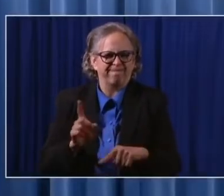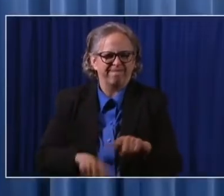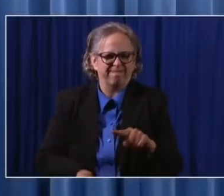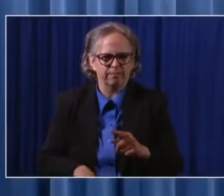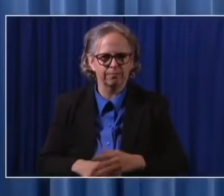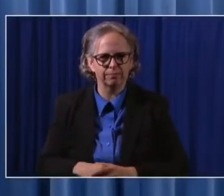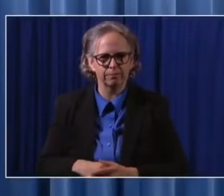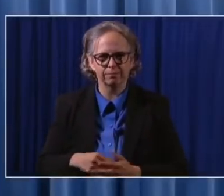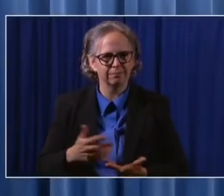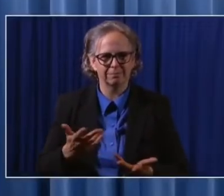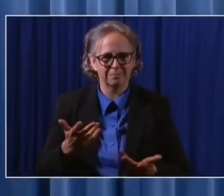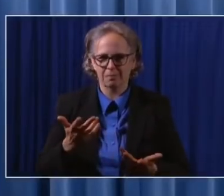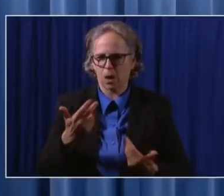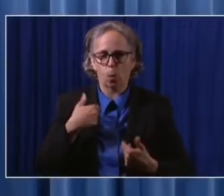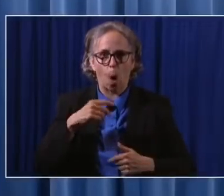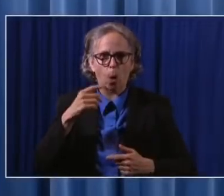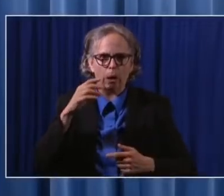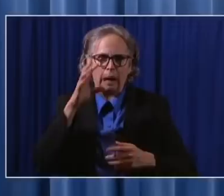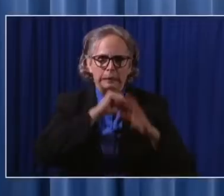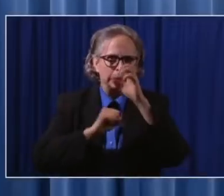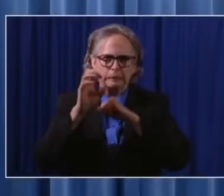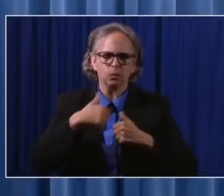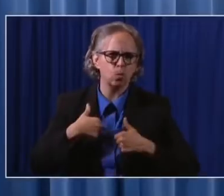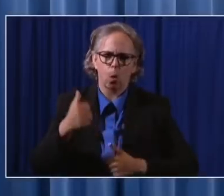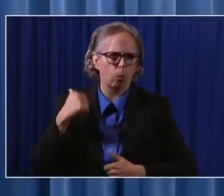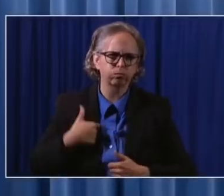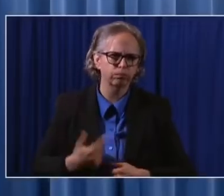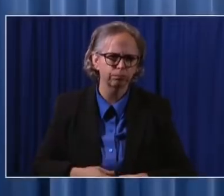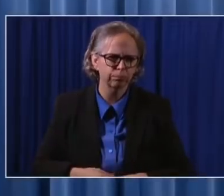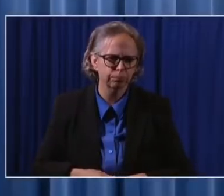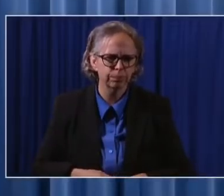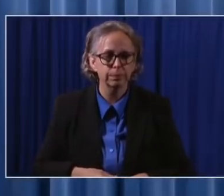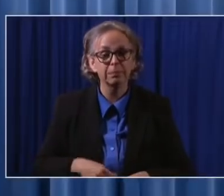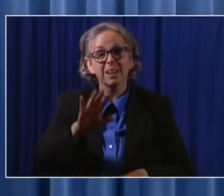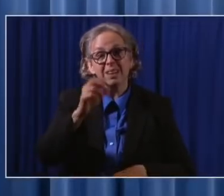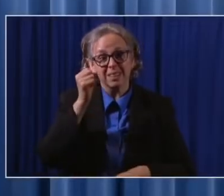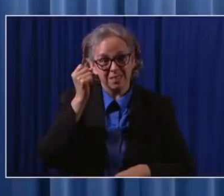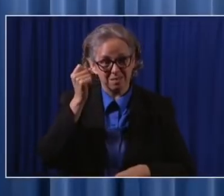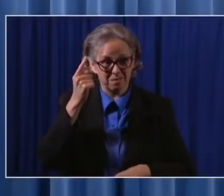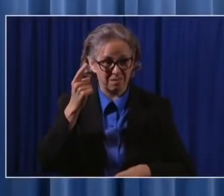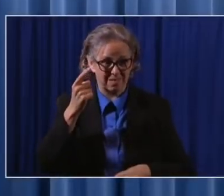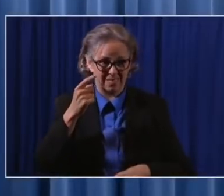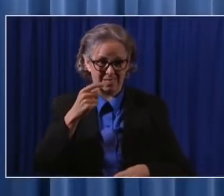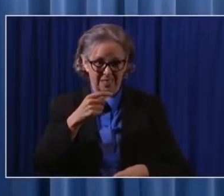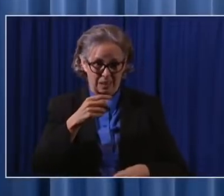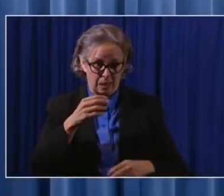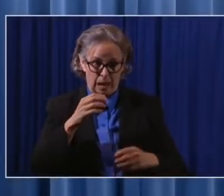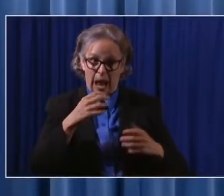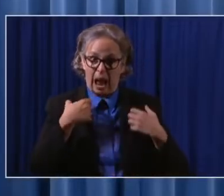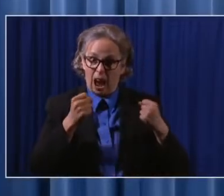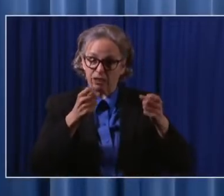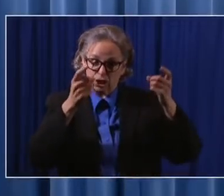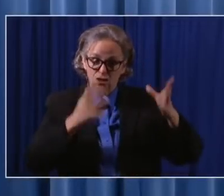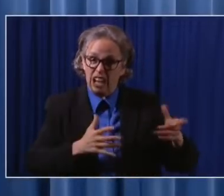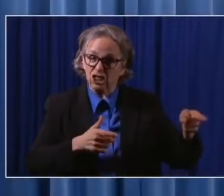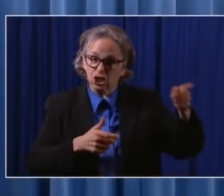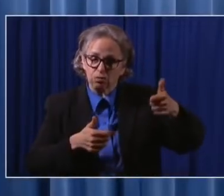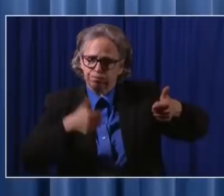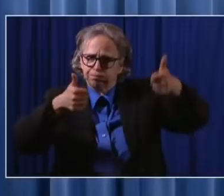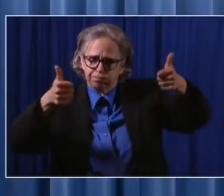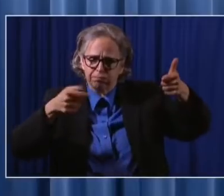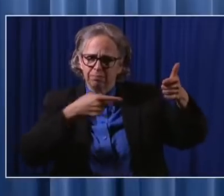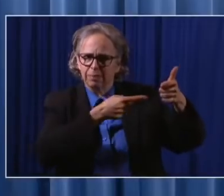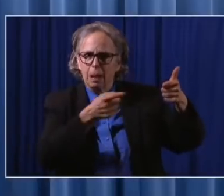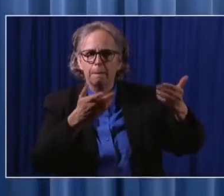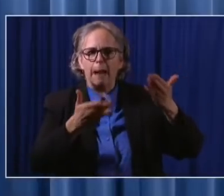I'm not going to do that. But those health directors probably, I can't speak for them, but they probably have some indication of